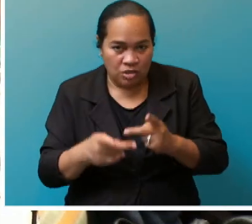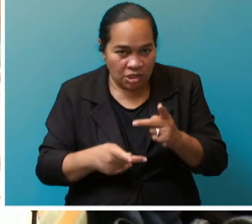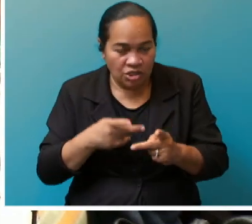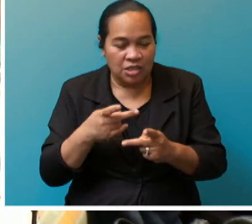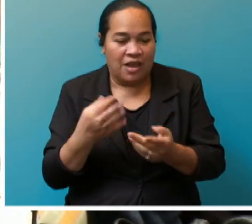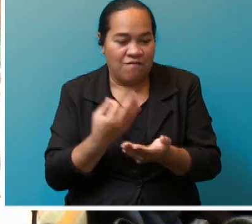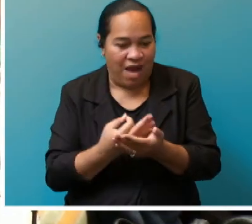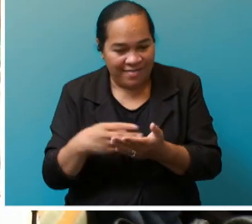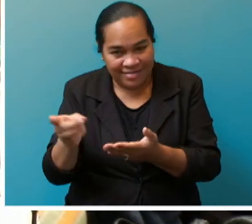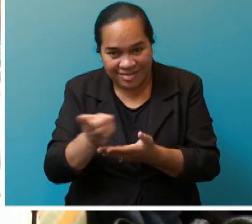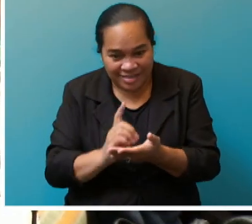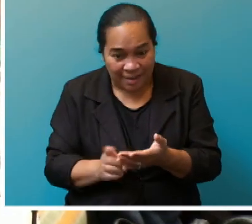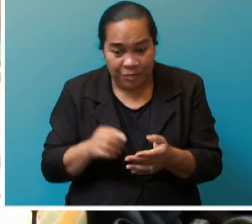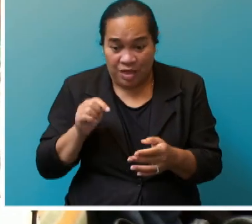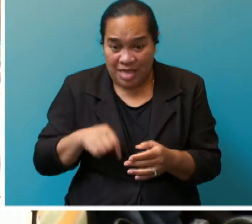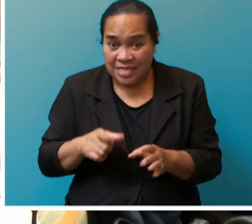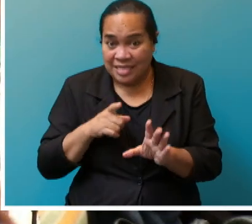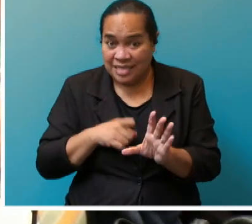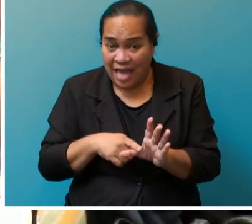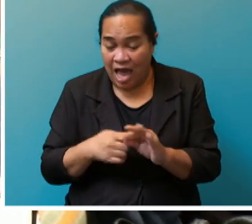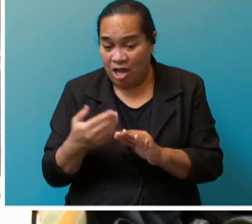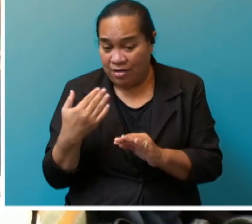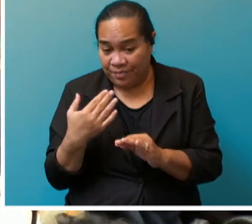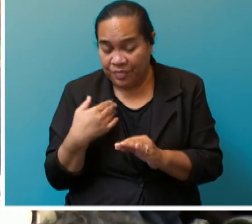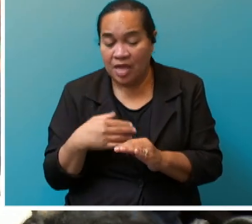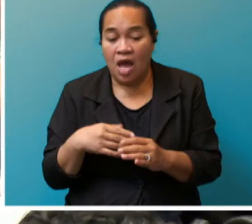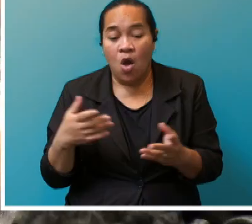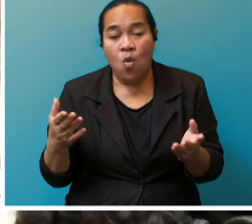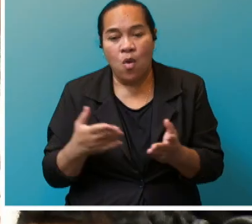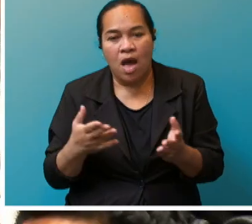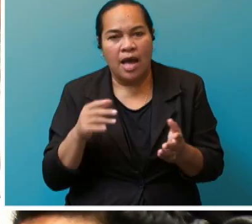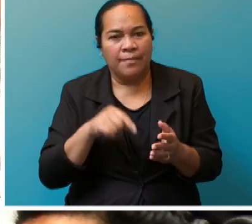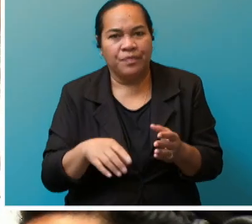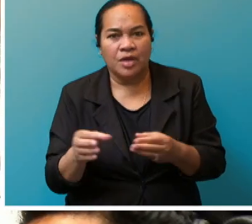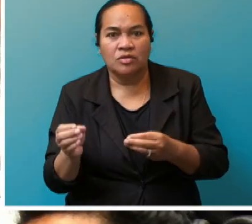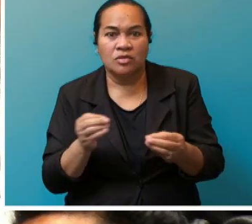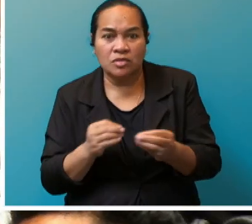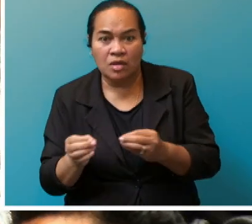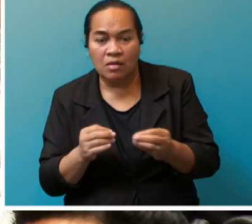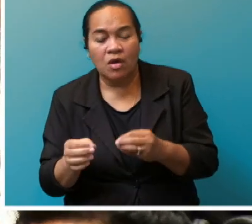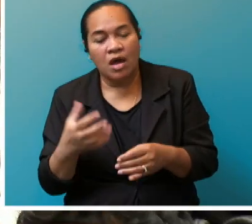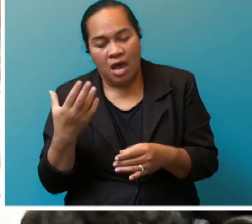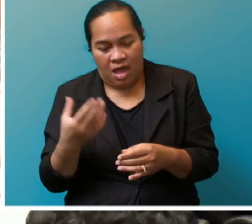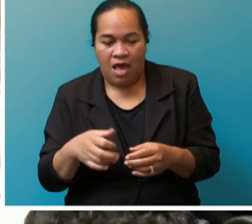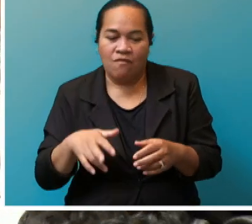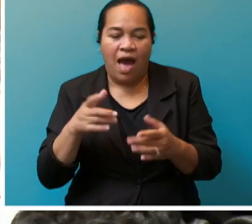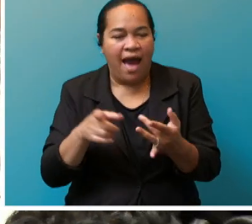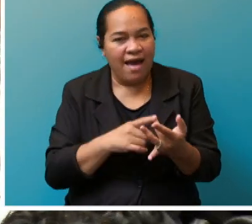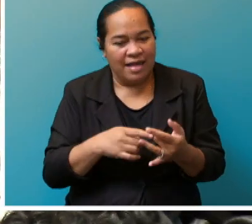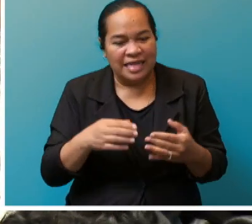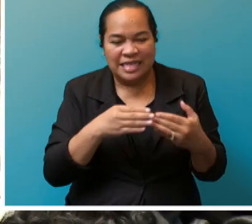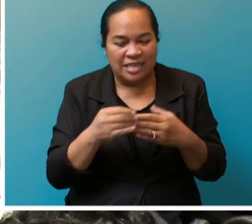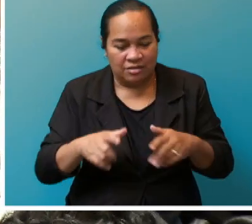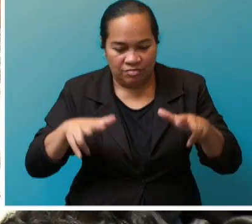year, at the Pacific Islands Forum Leaders Meeting in Honiara, the Honourable Prime Minister, along with other leaders, signed the treaty